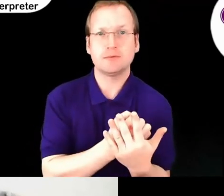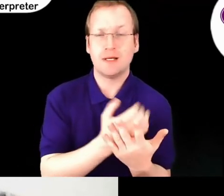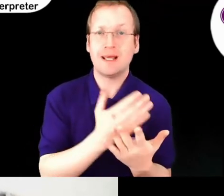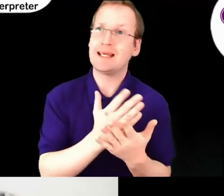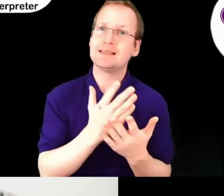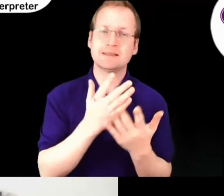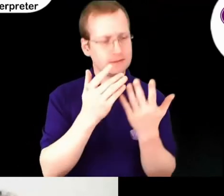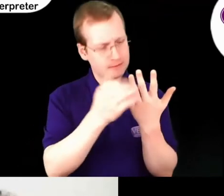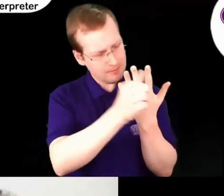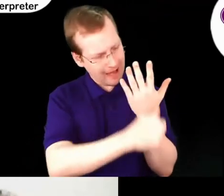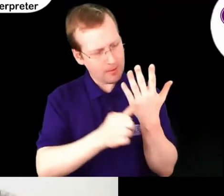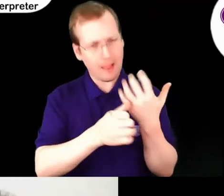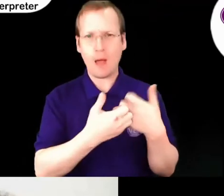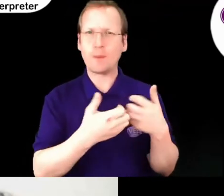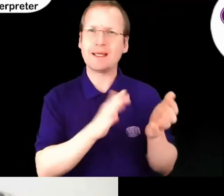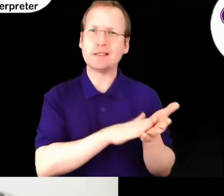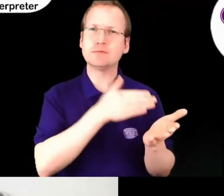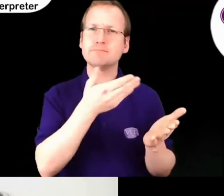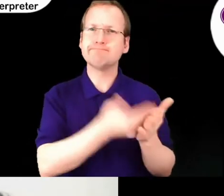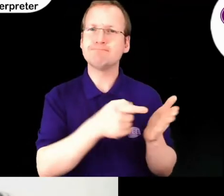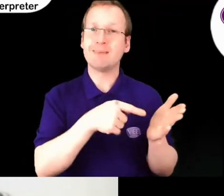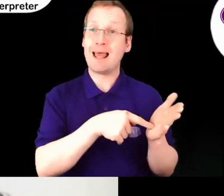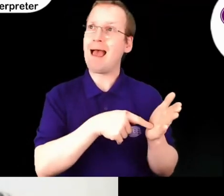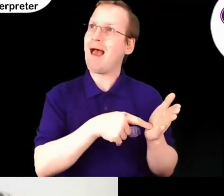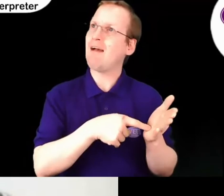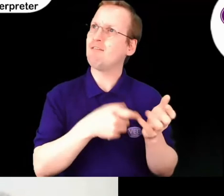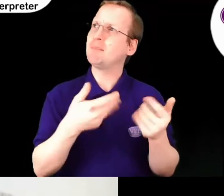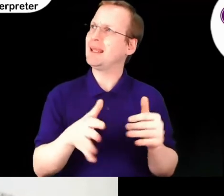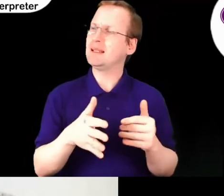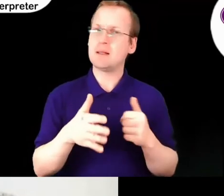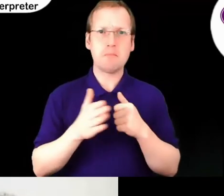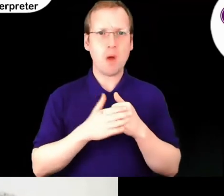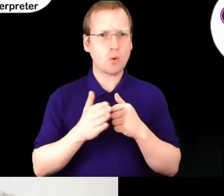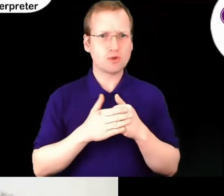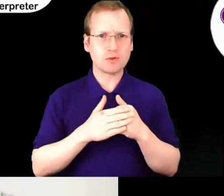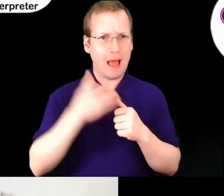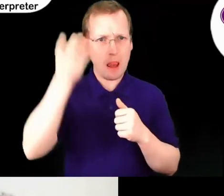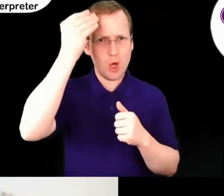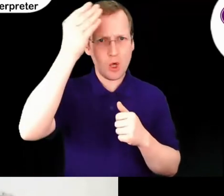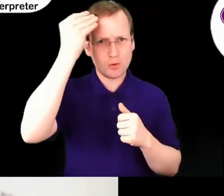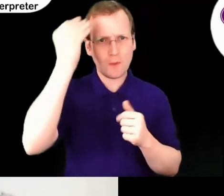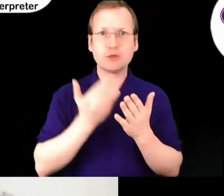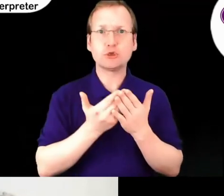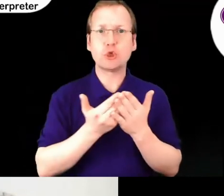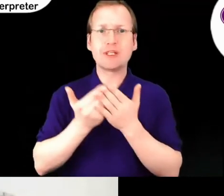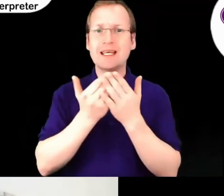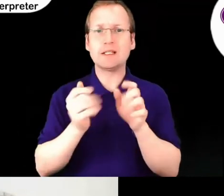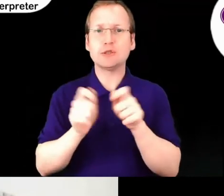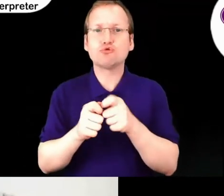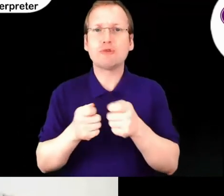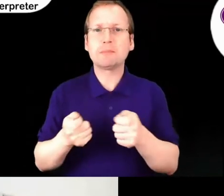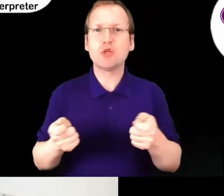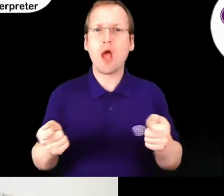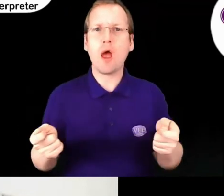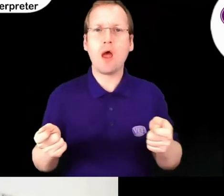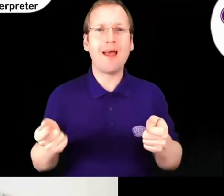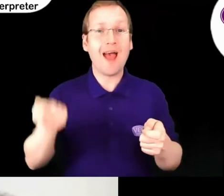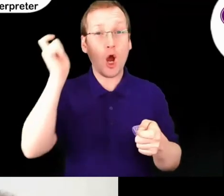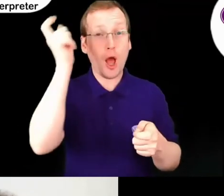Bible. I think I've had to give up most of what I learned when I studied scripture in